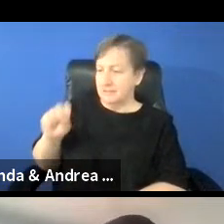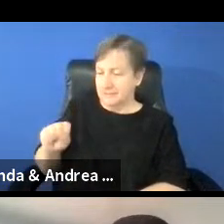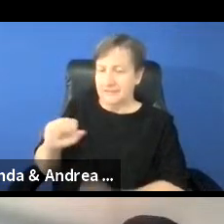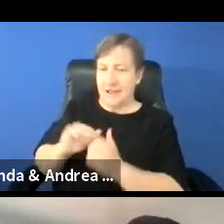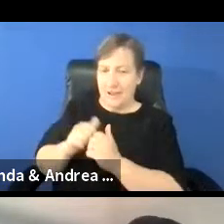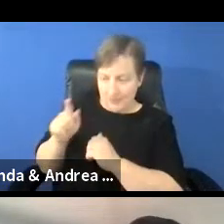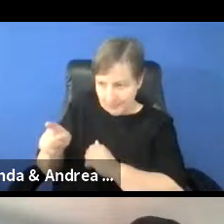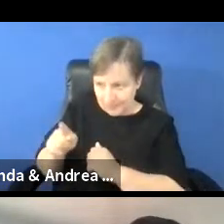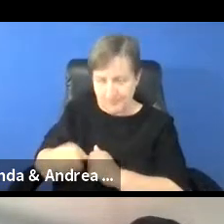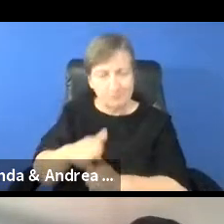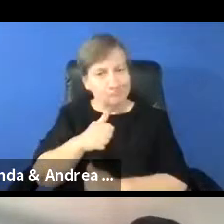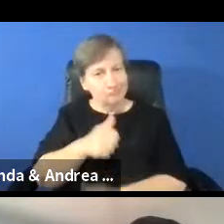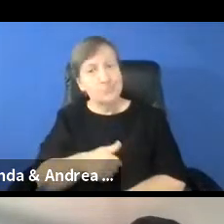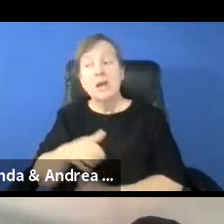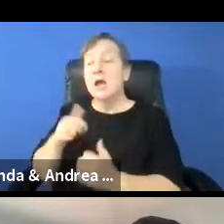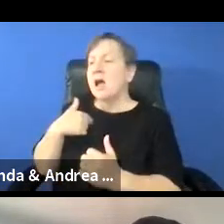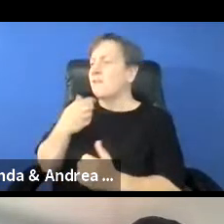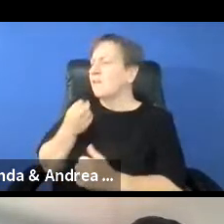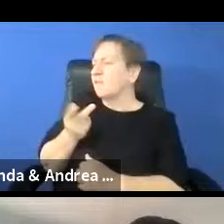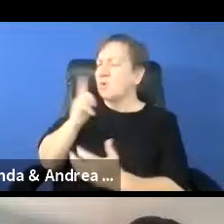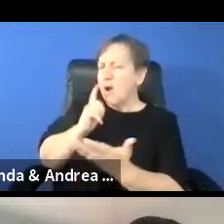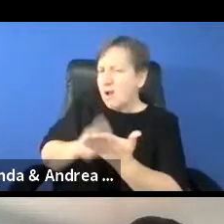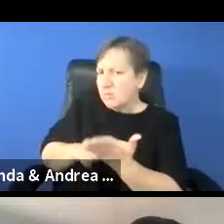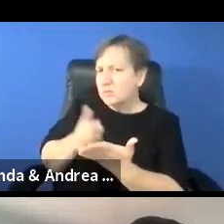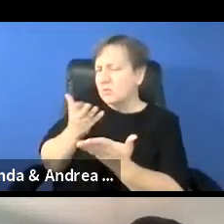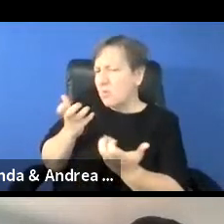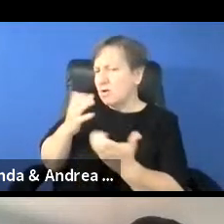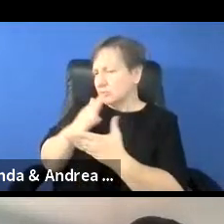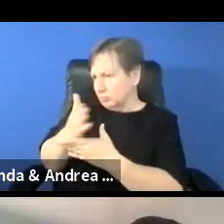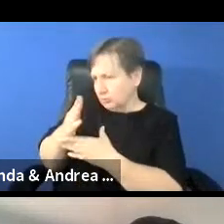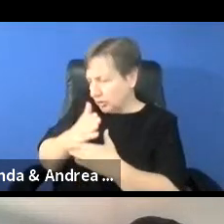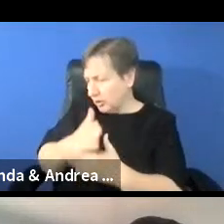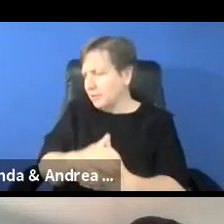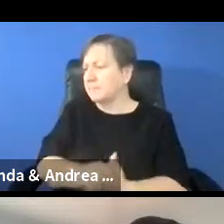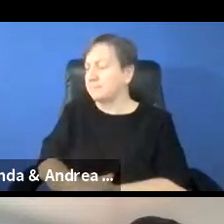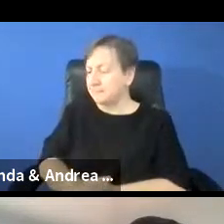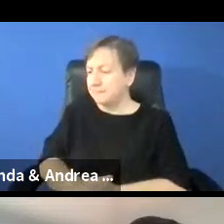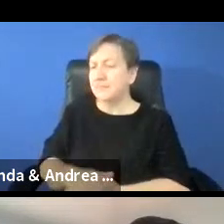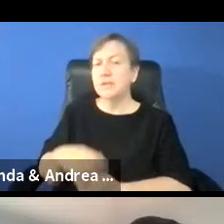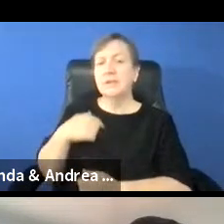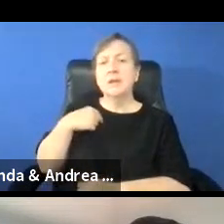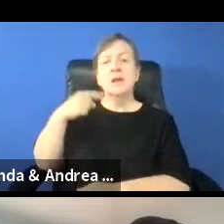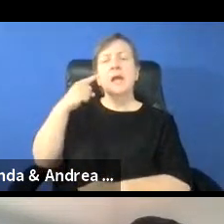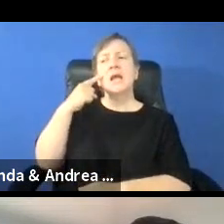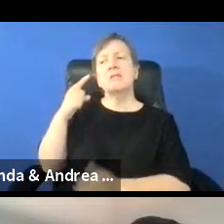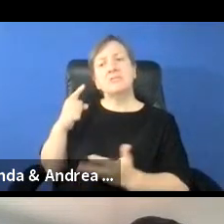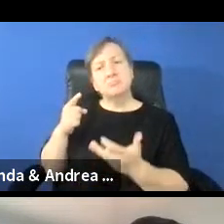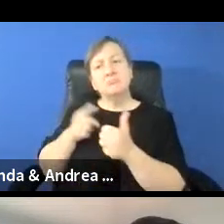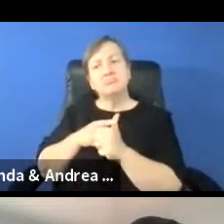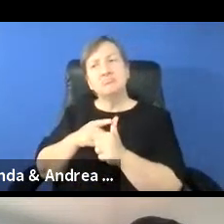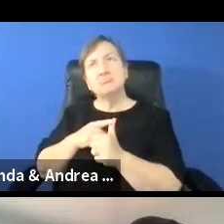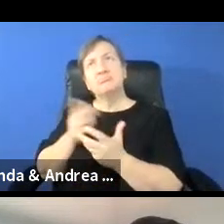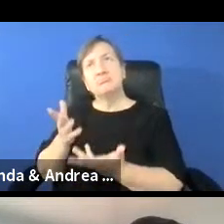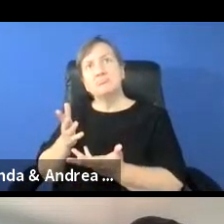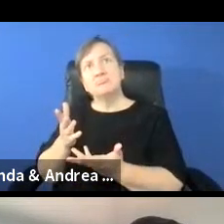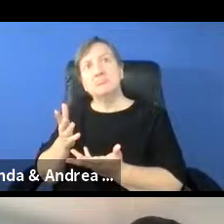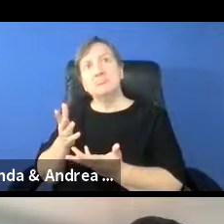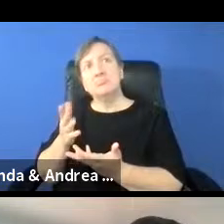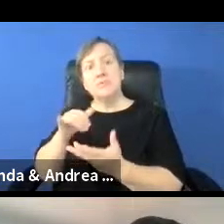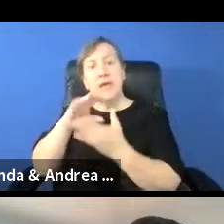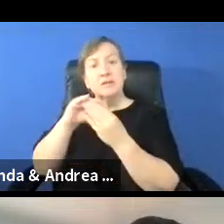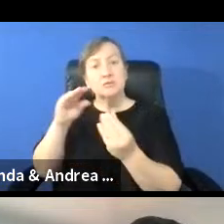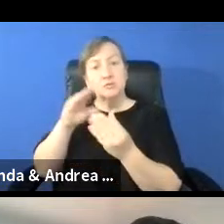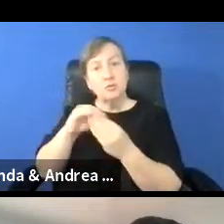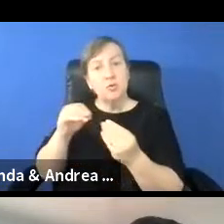couple observations, things that I wanted to share. I think that first off, that story from